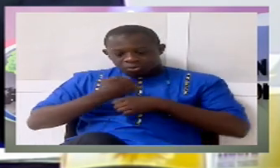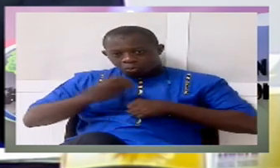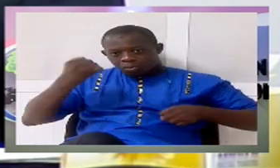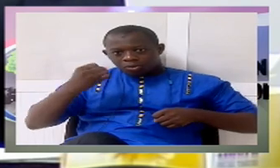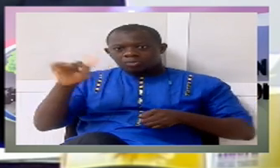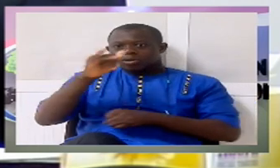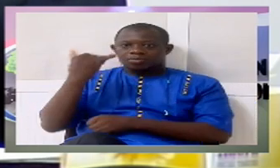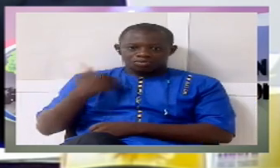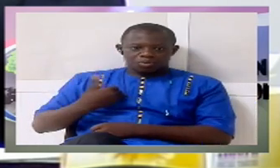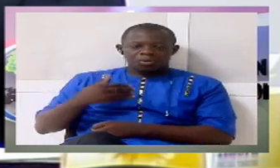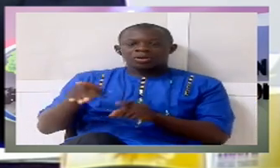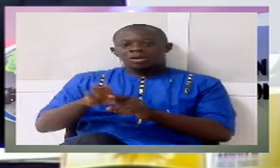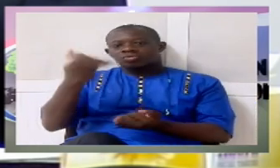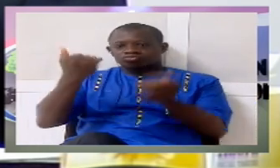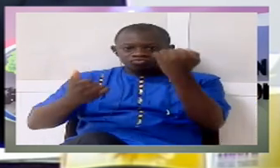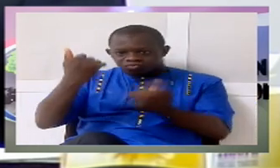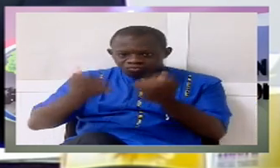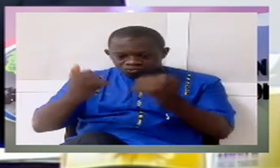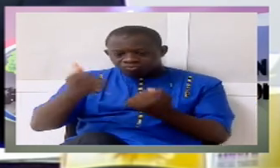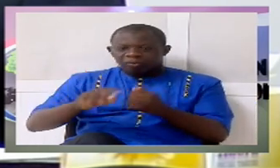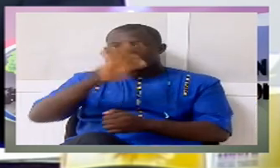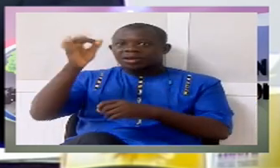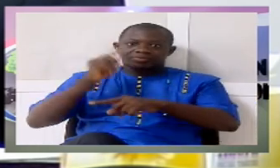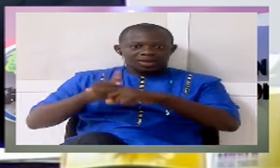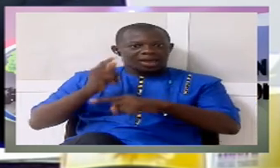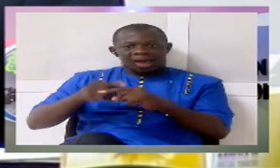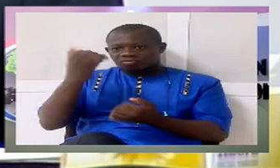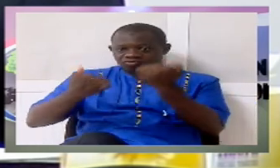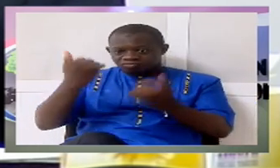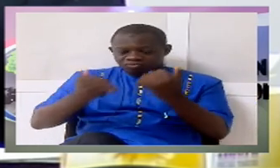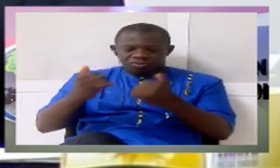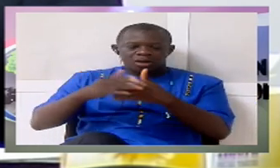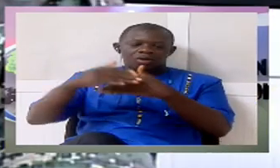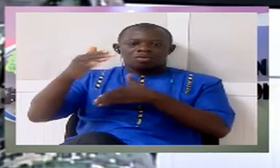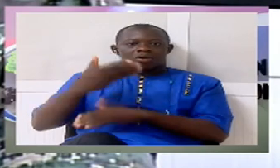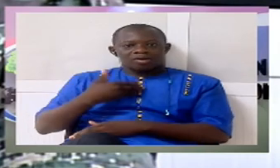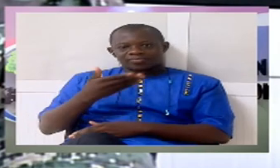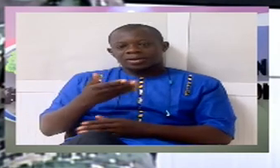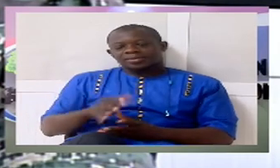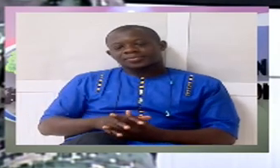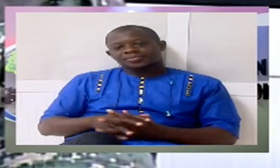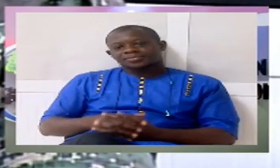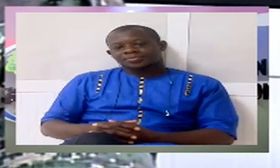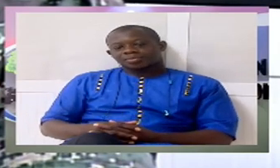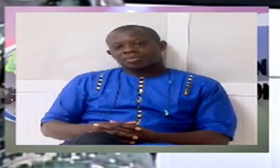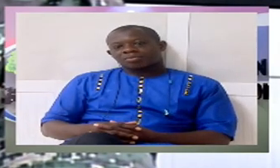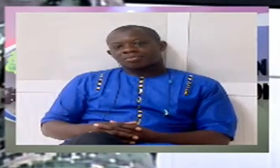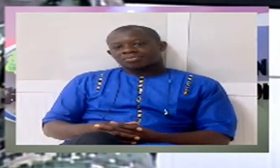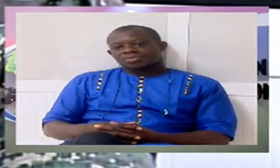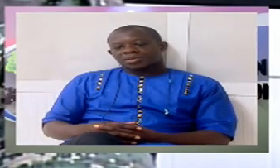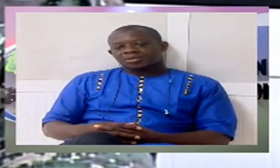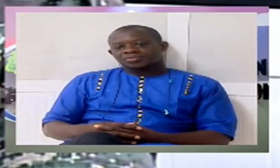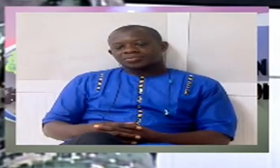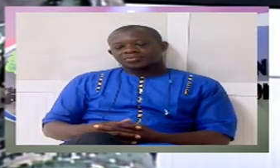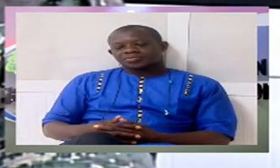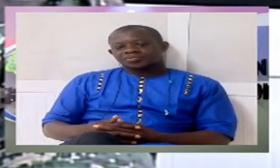they drove at very high speeds. Lu uté rek né convoy bi dafa and ak